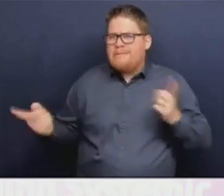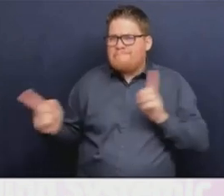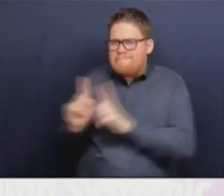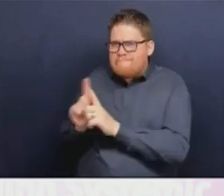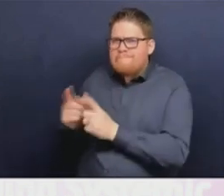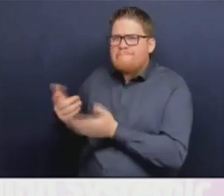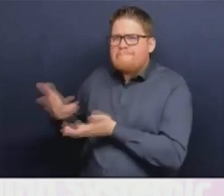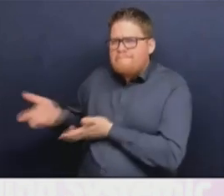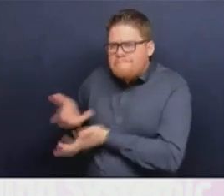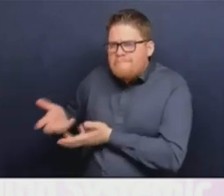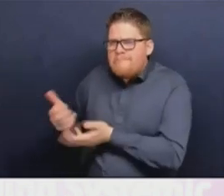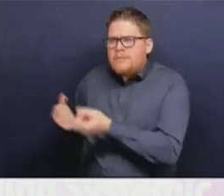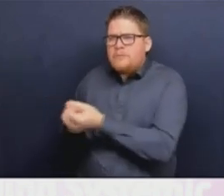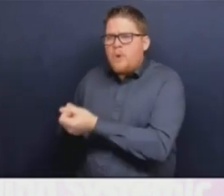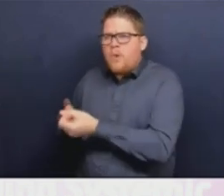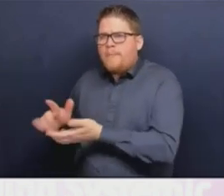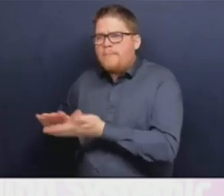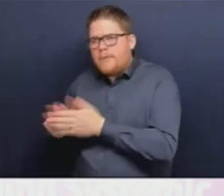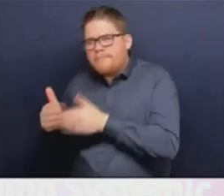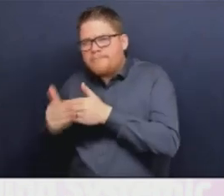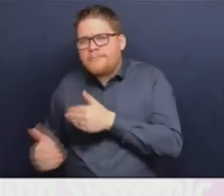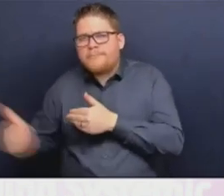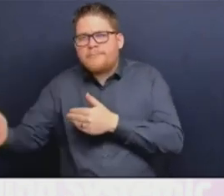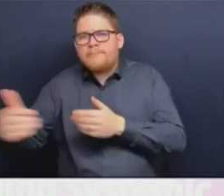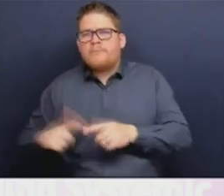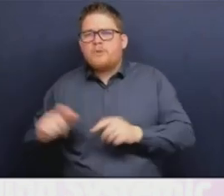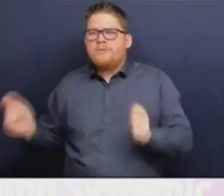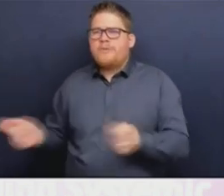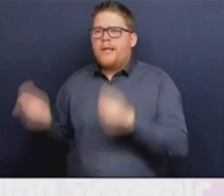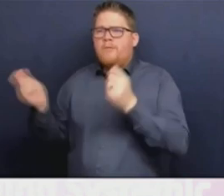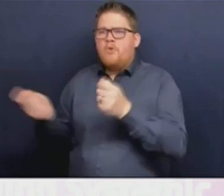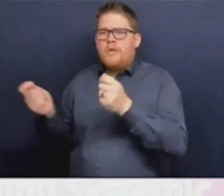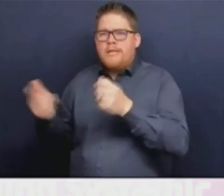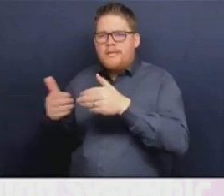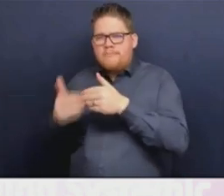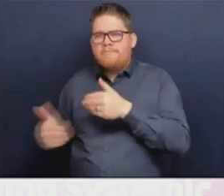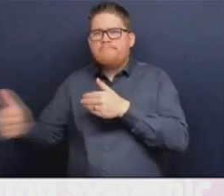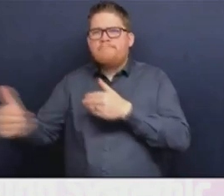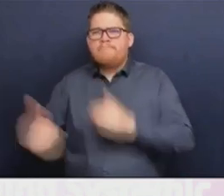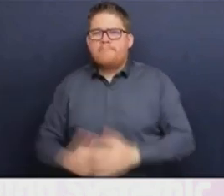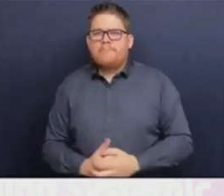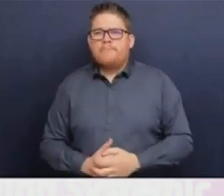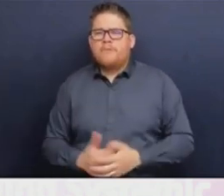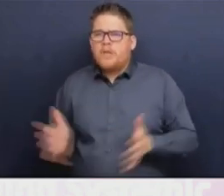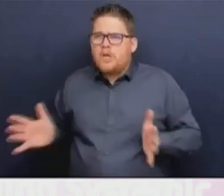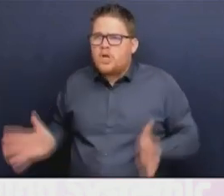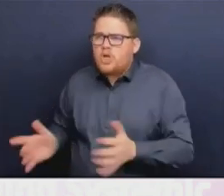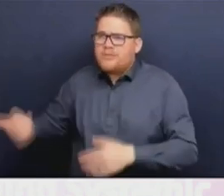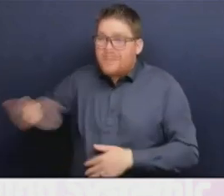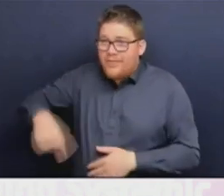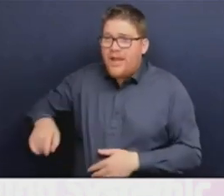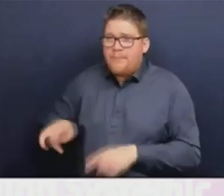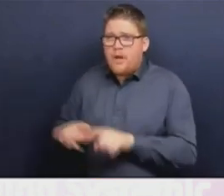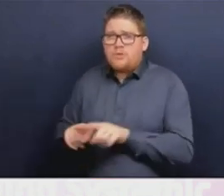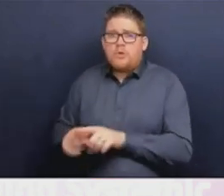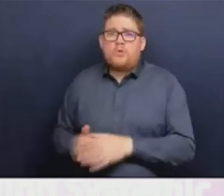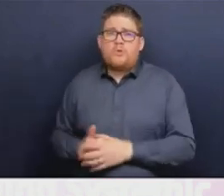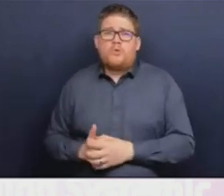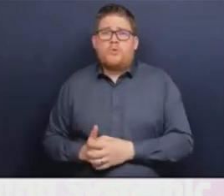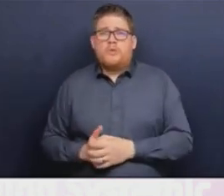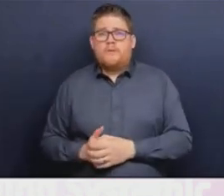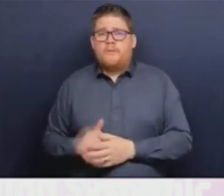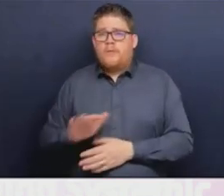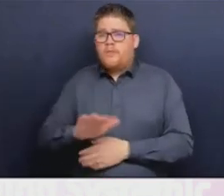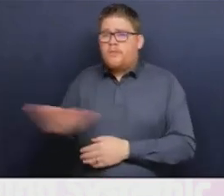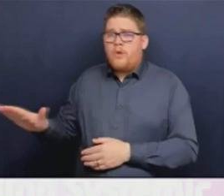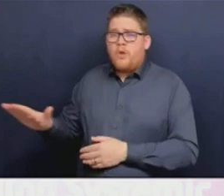celebrate all of the fantastic things that we have to celebrate in British Columbia. That's what I hope your listeners will hear when they think about this legislation. A